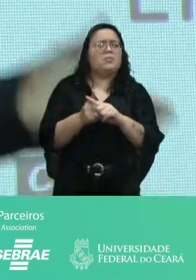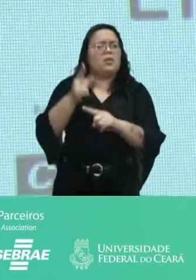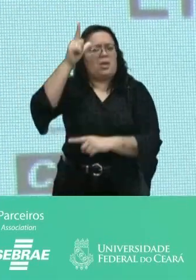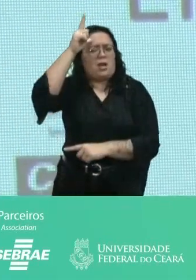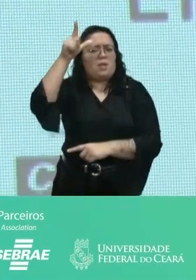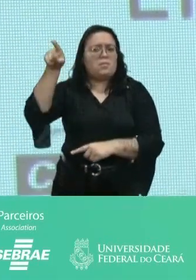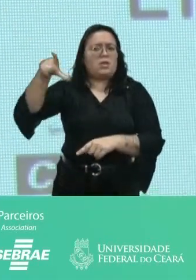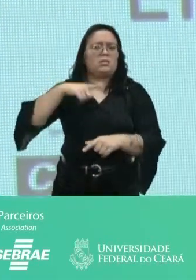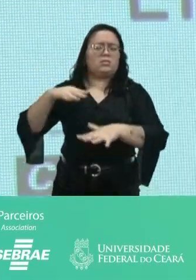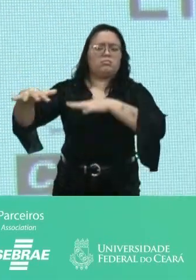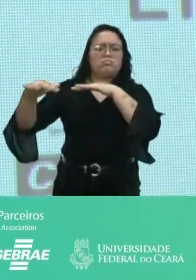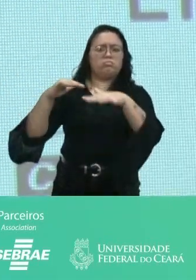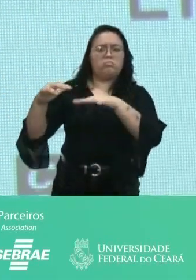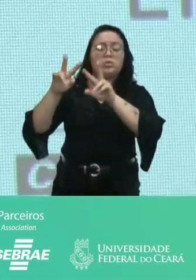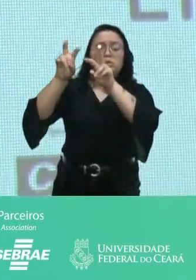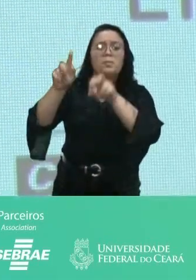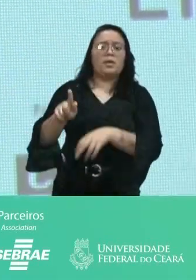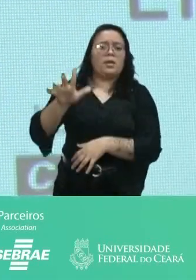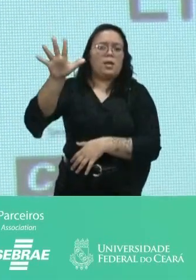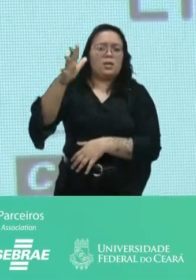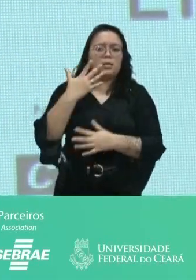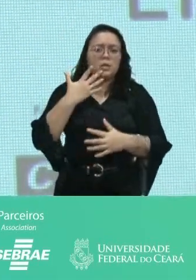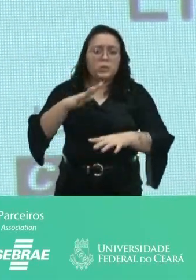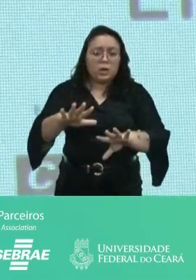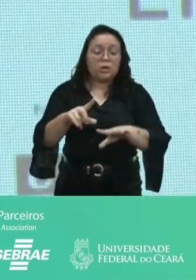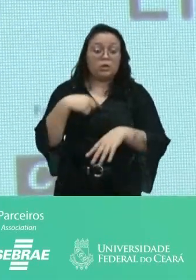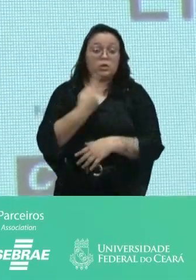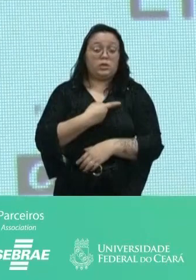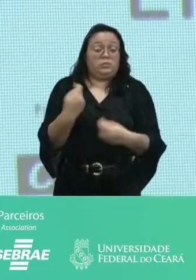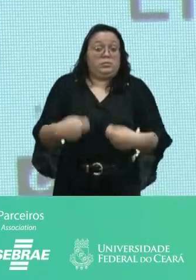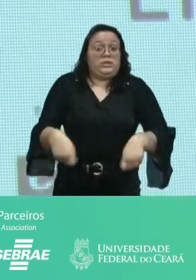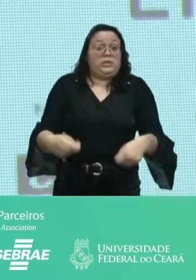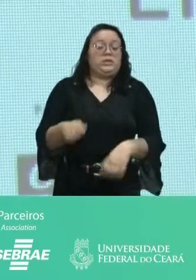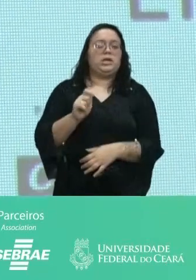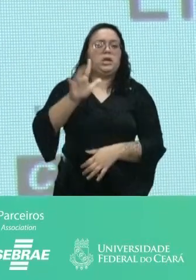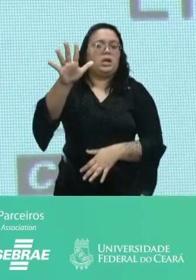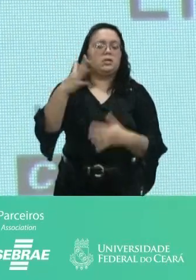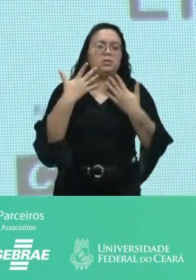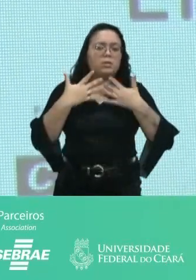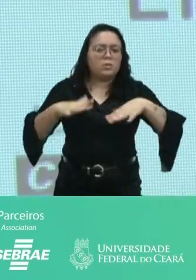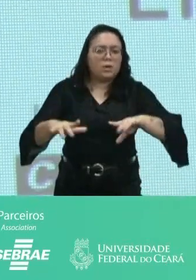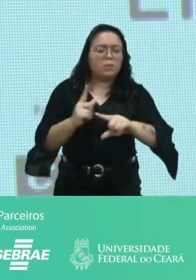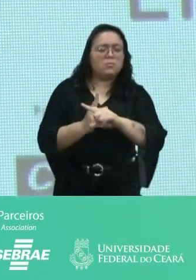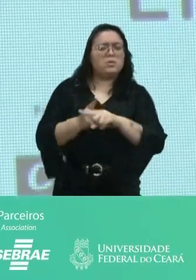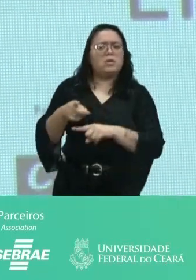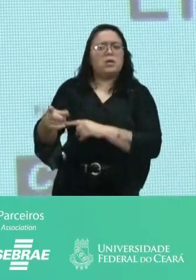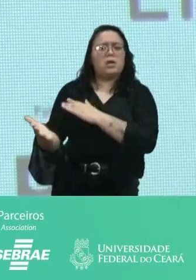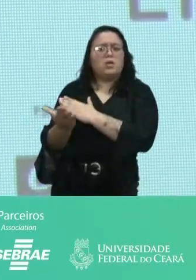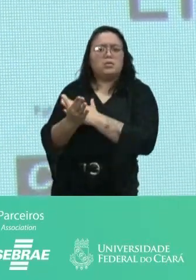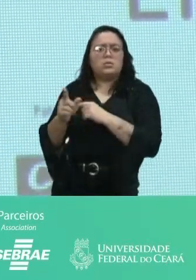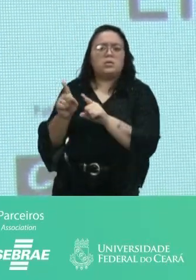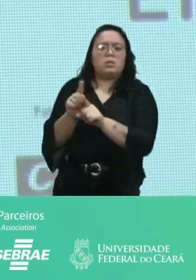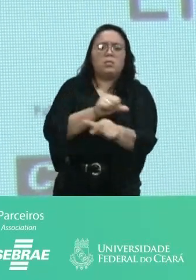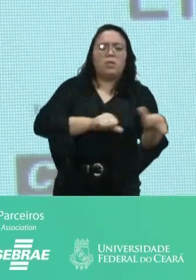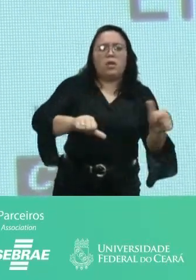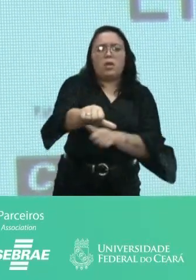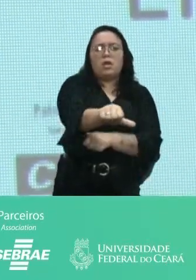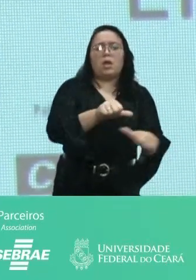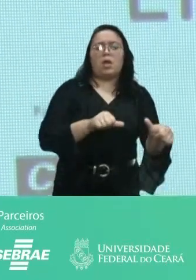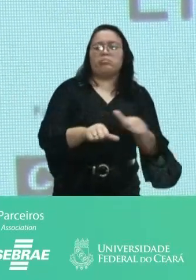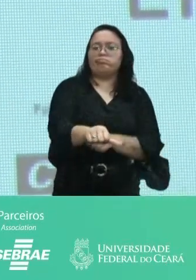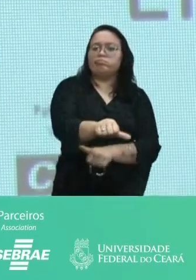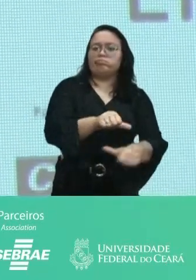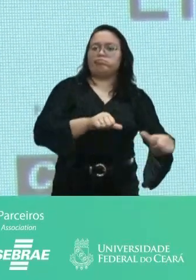esse movimento com gás natural. Então a gente precisa esse gás natural como uma fonte transitória para